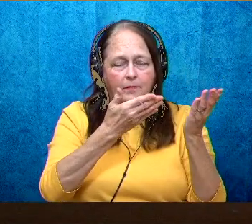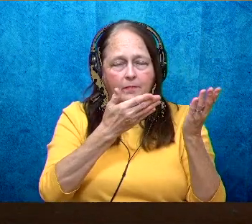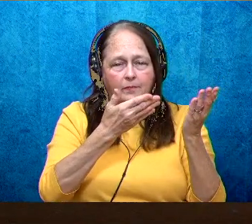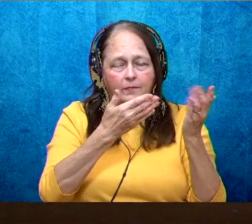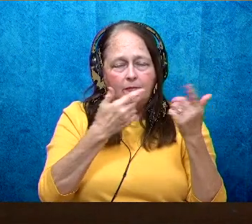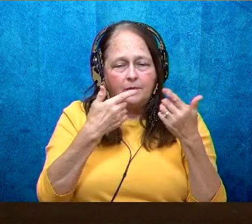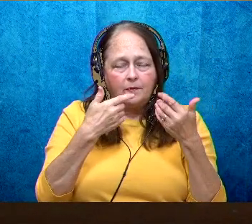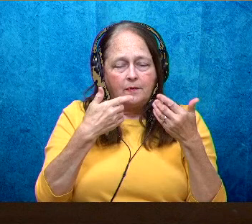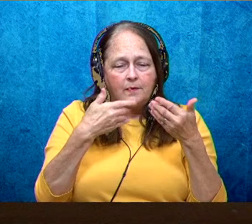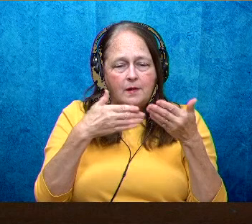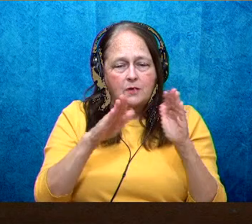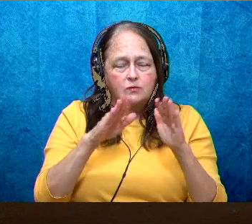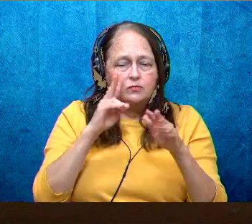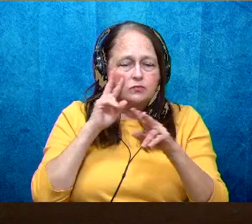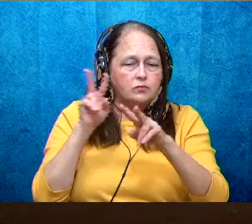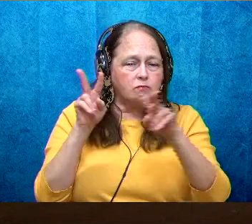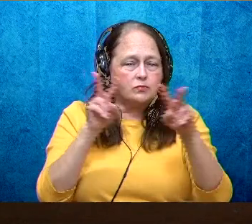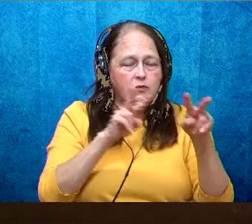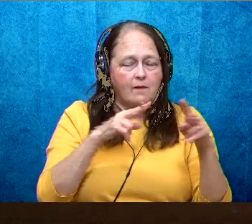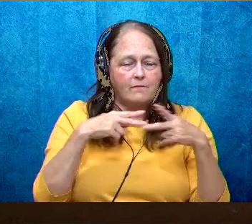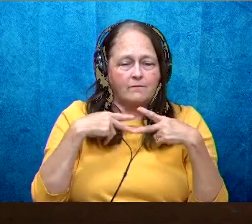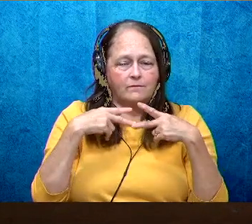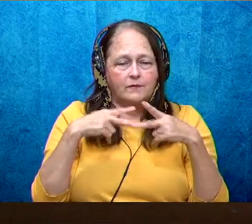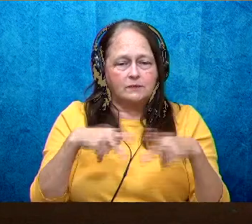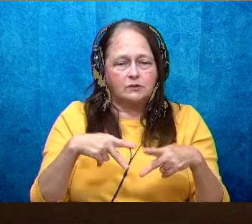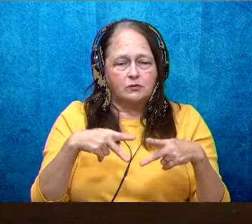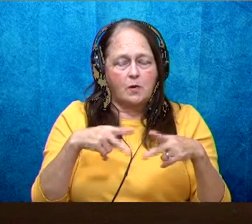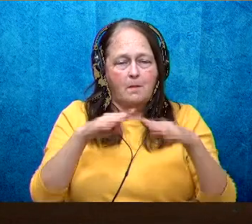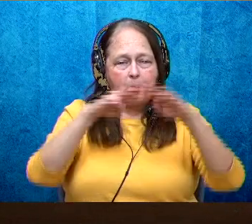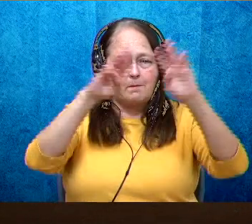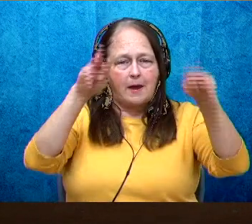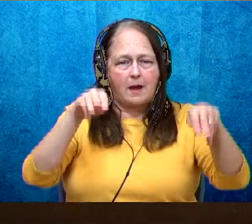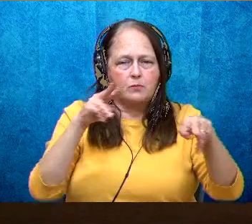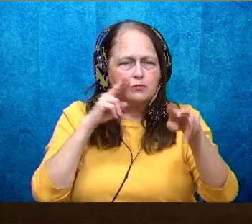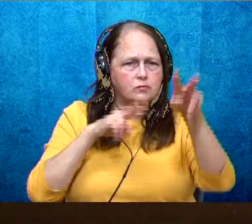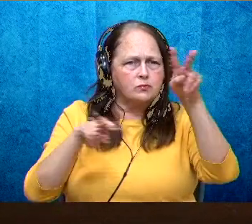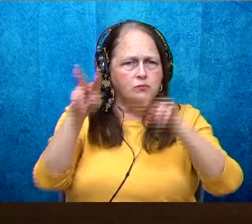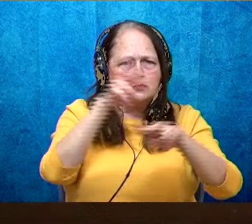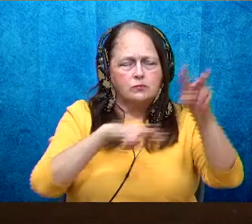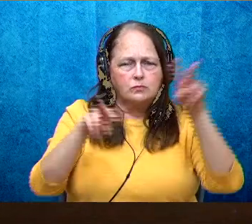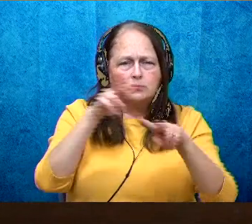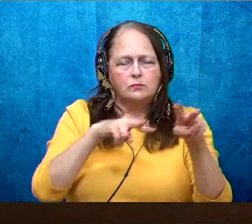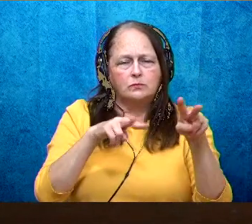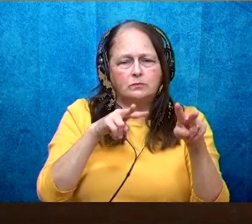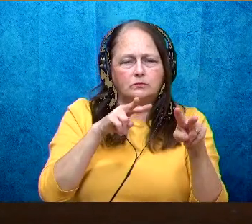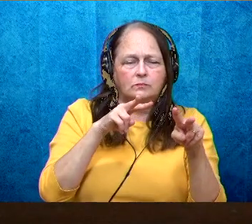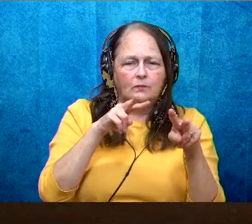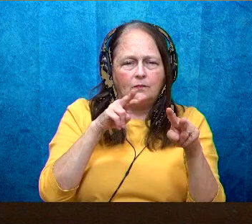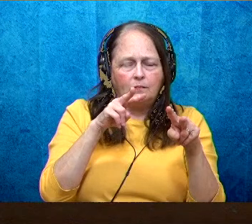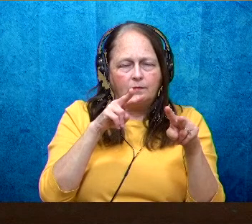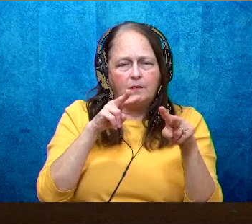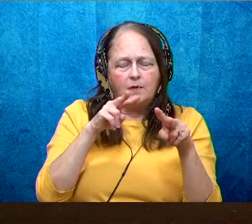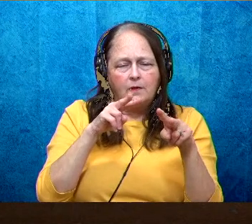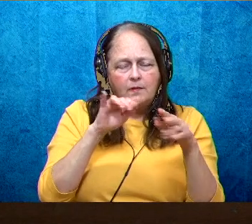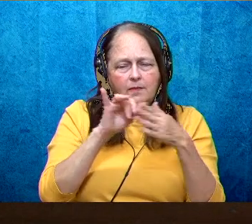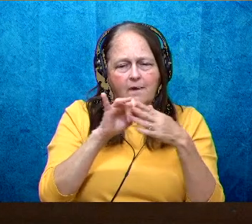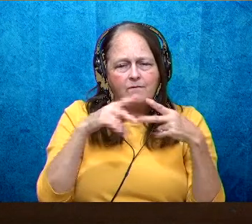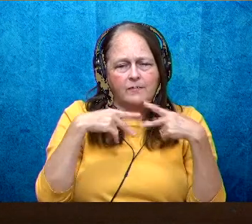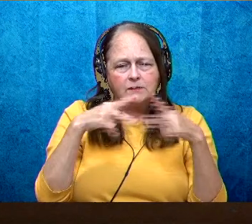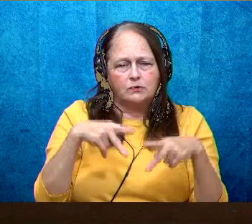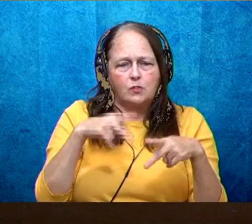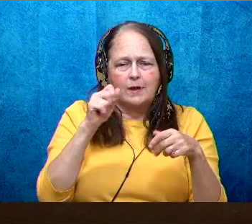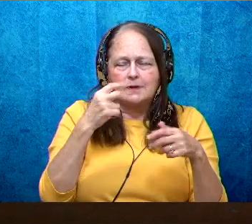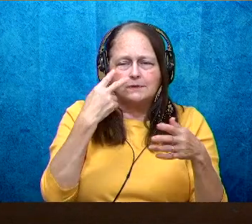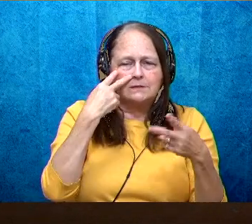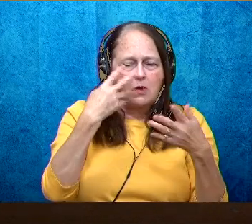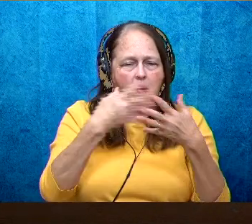Let's take a look now at a physical map of Russia and the Eurasian republics. Remember that physical maps, we can see